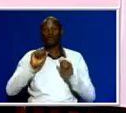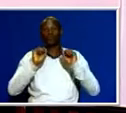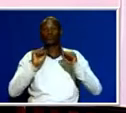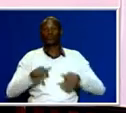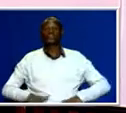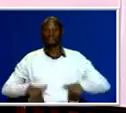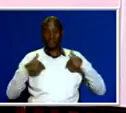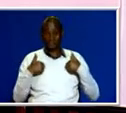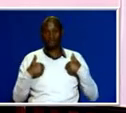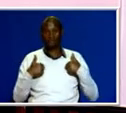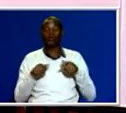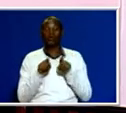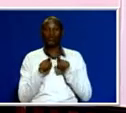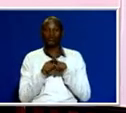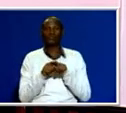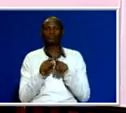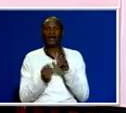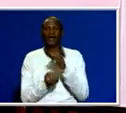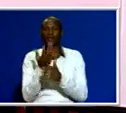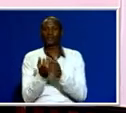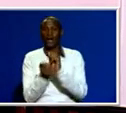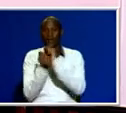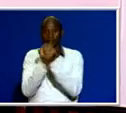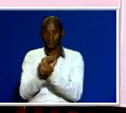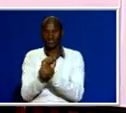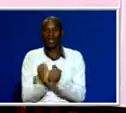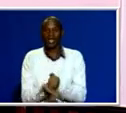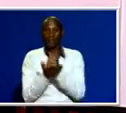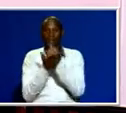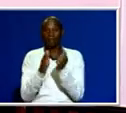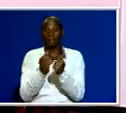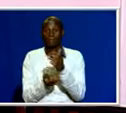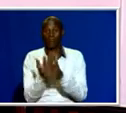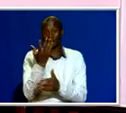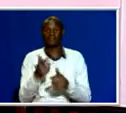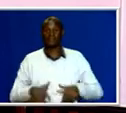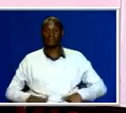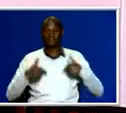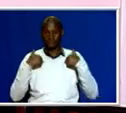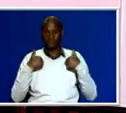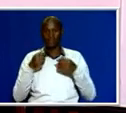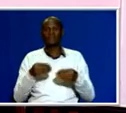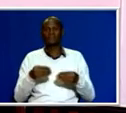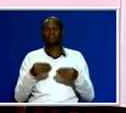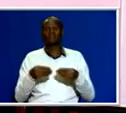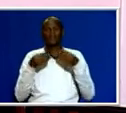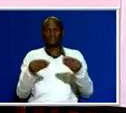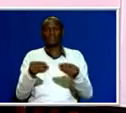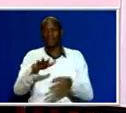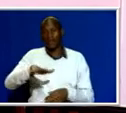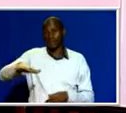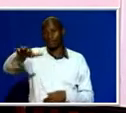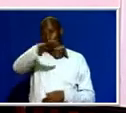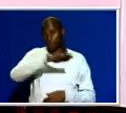survive. Adaptation will enable a plant be able to survive in a given